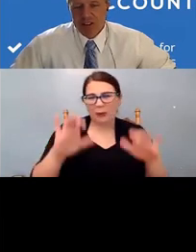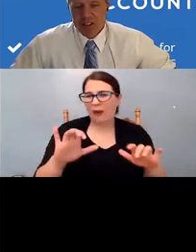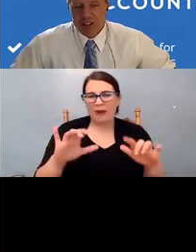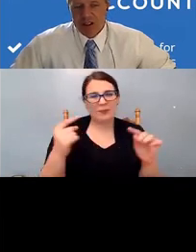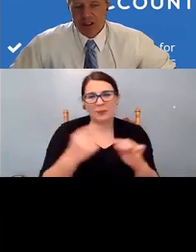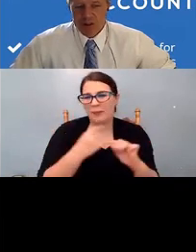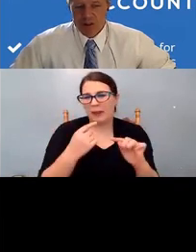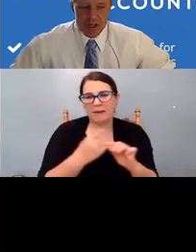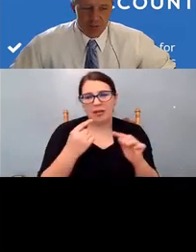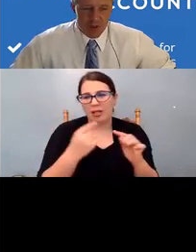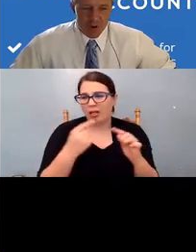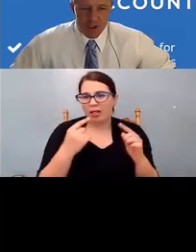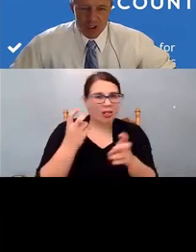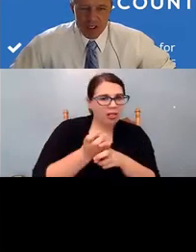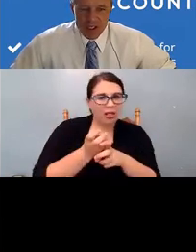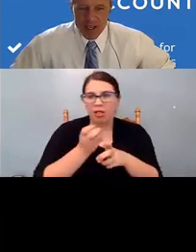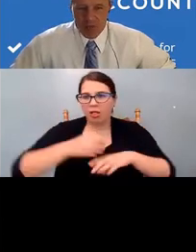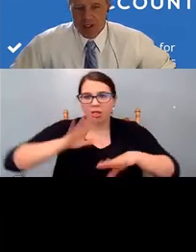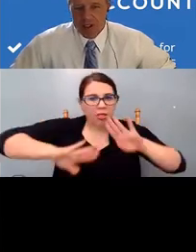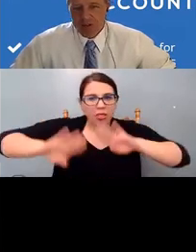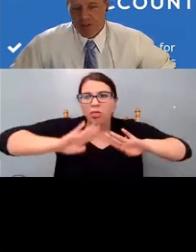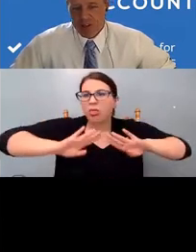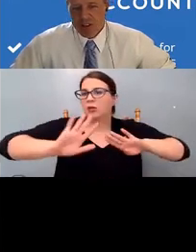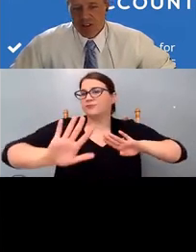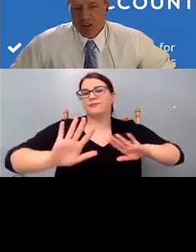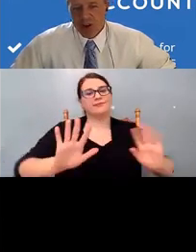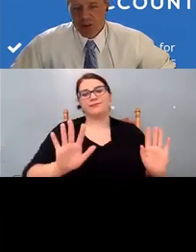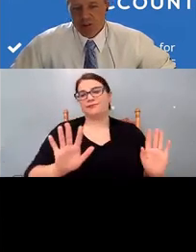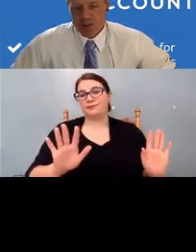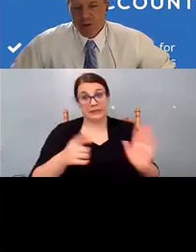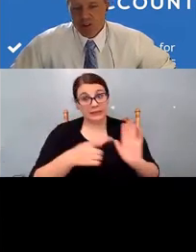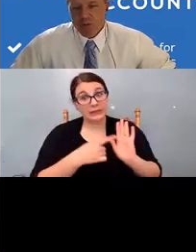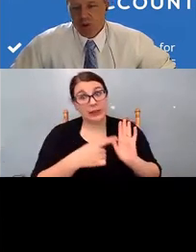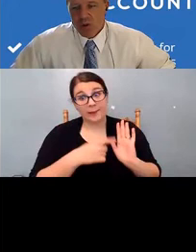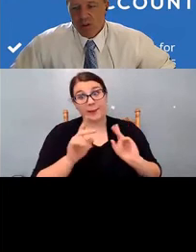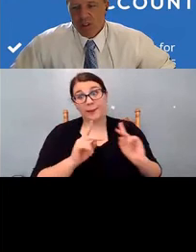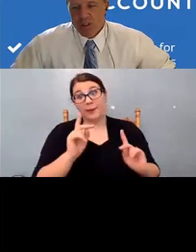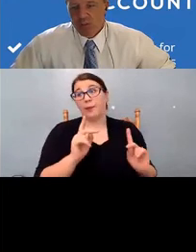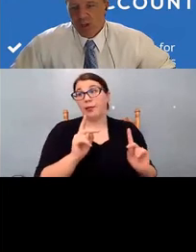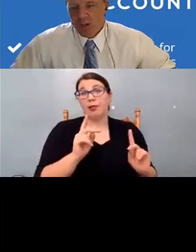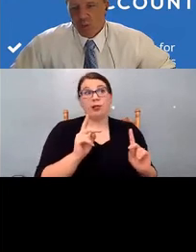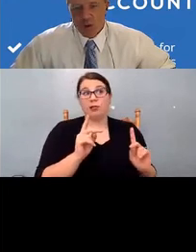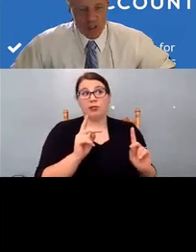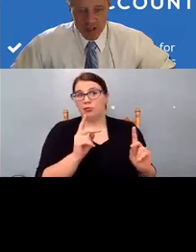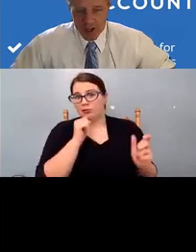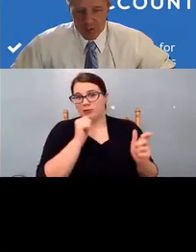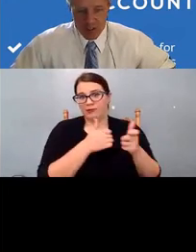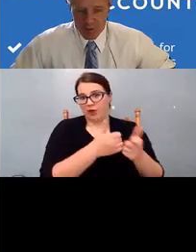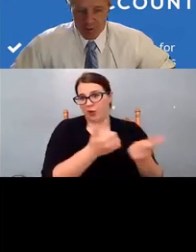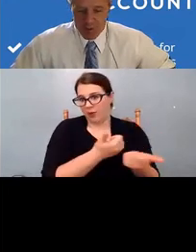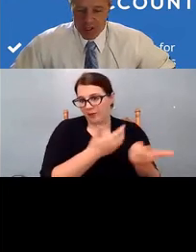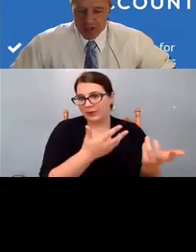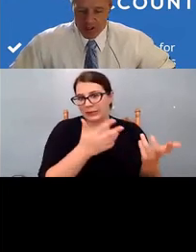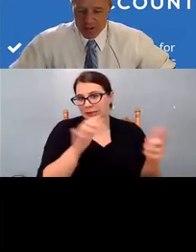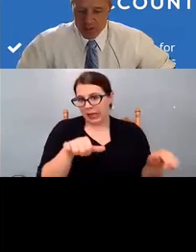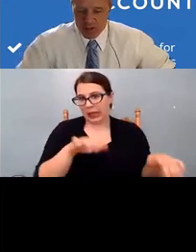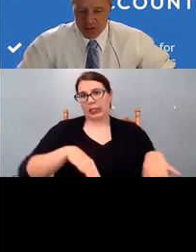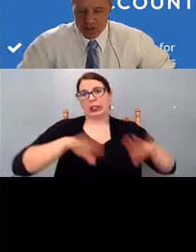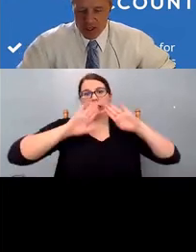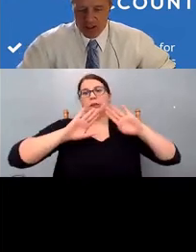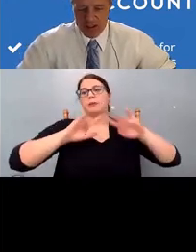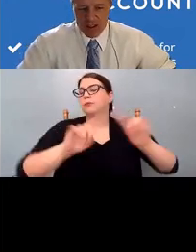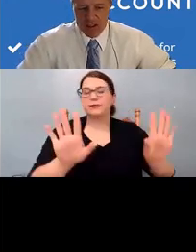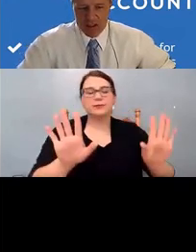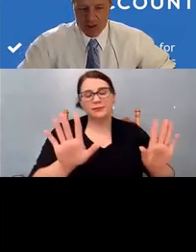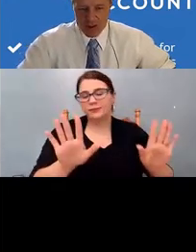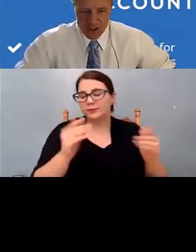process. Sometimes, unfortunately, it can be if things don't always go as smooth. But we're here to help in any way we can to make sure